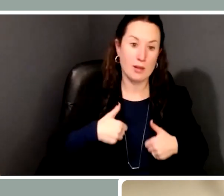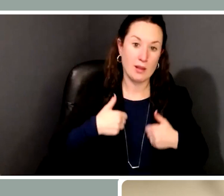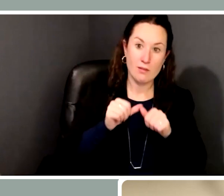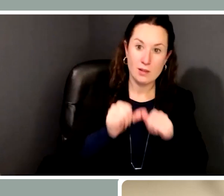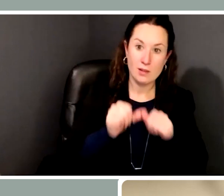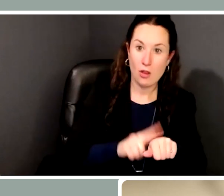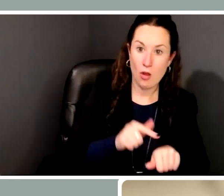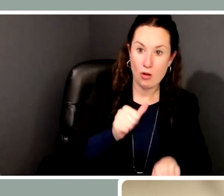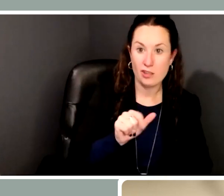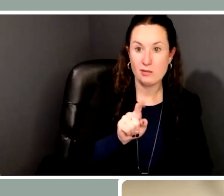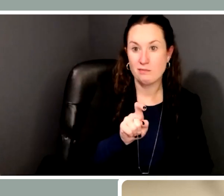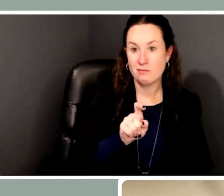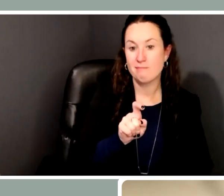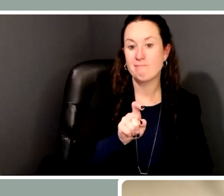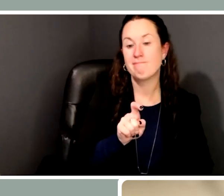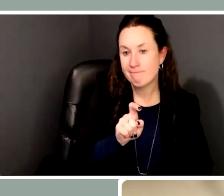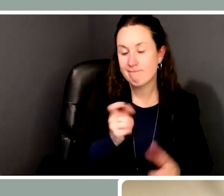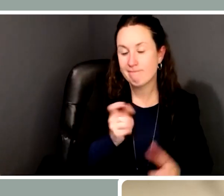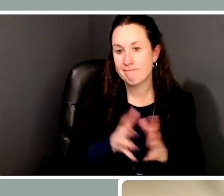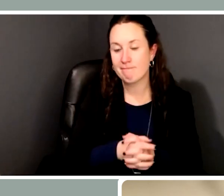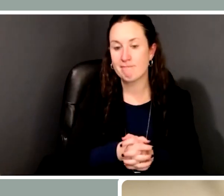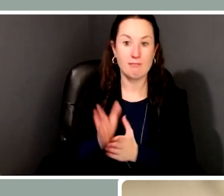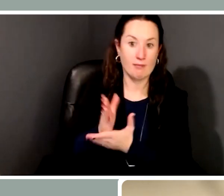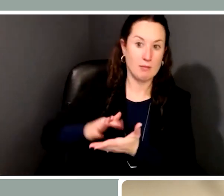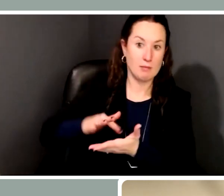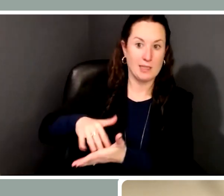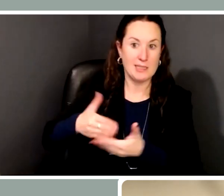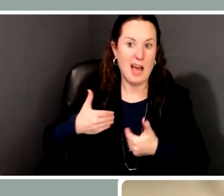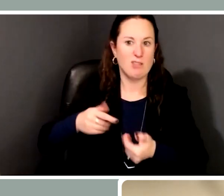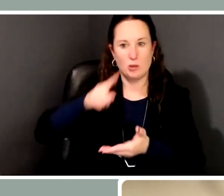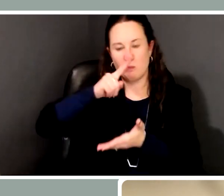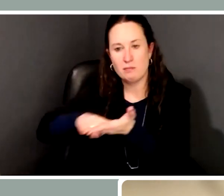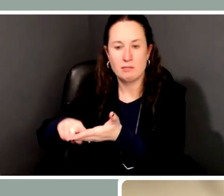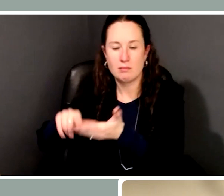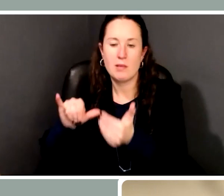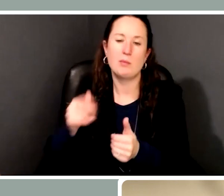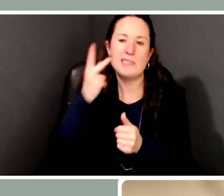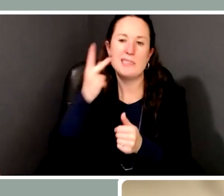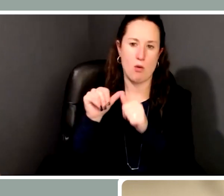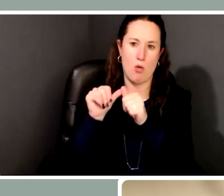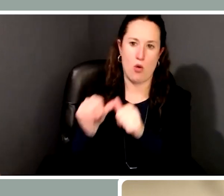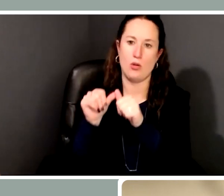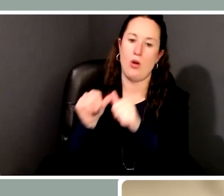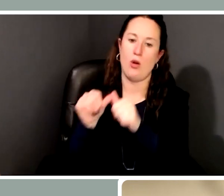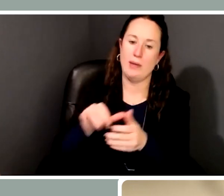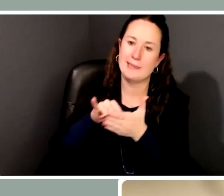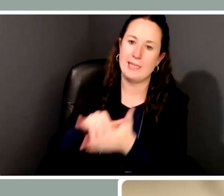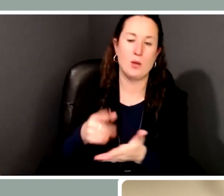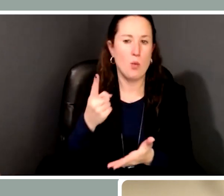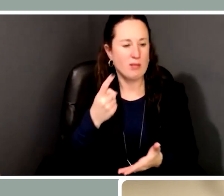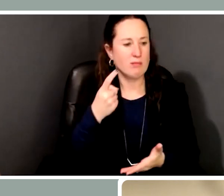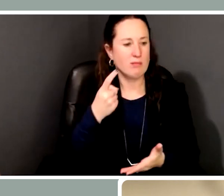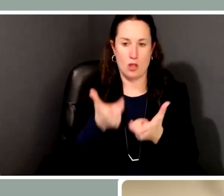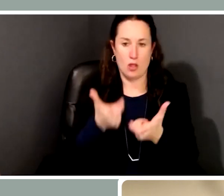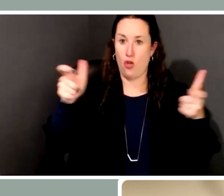studies that are looking at that. There's certainly a lot of ongoing studies that are looking at that. There was one large study that actually looked